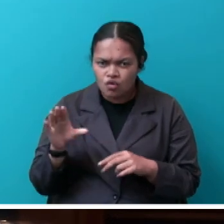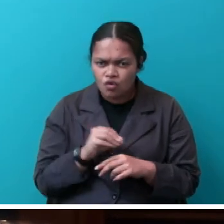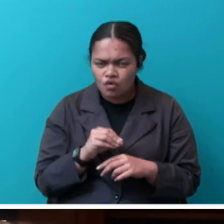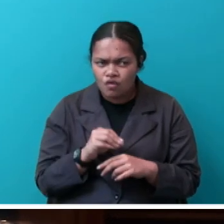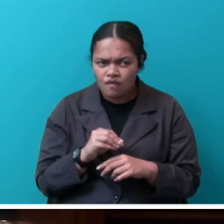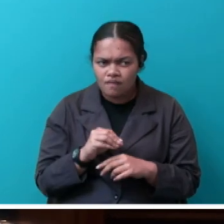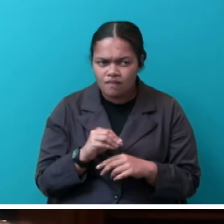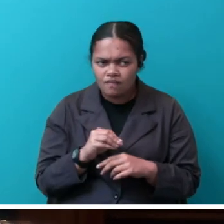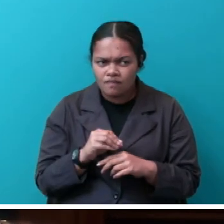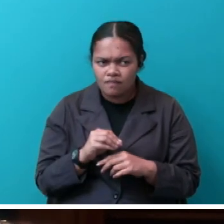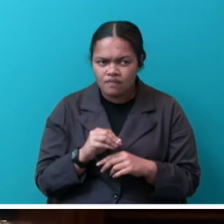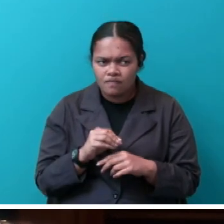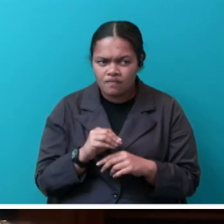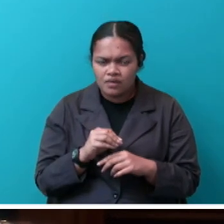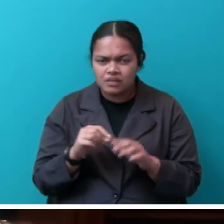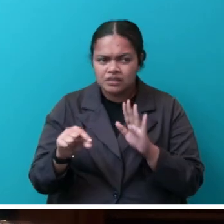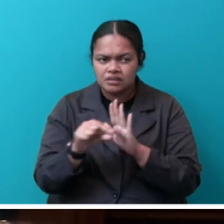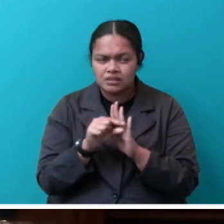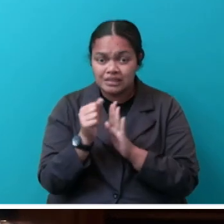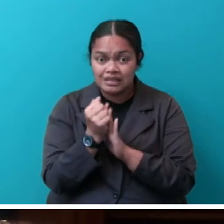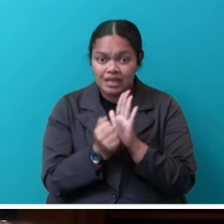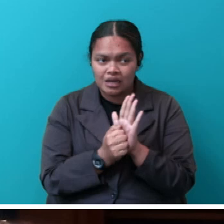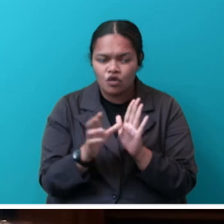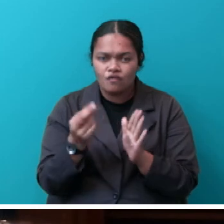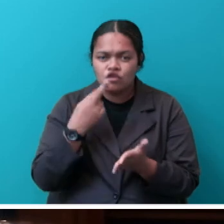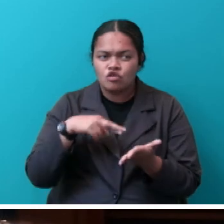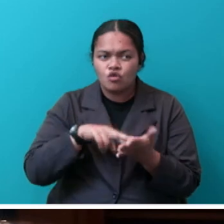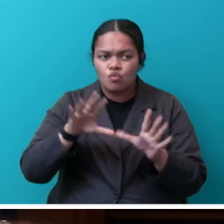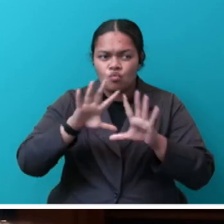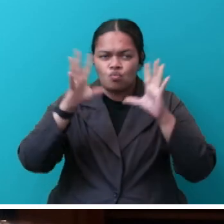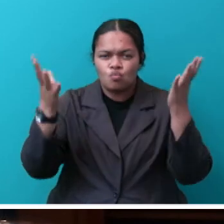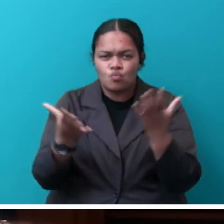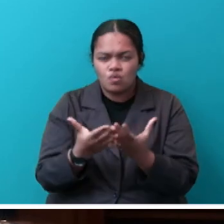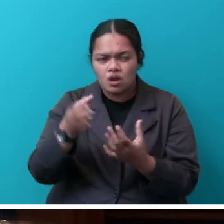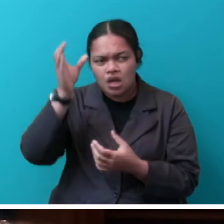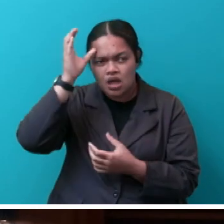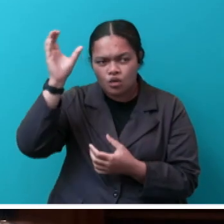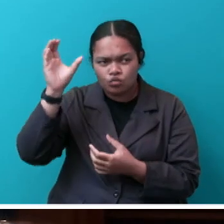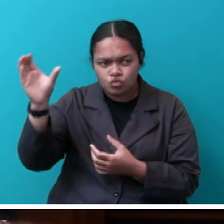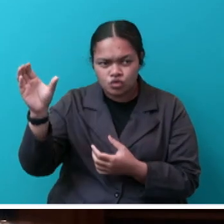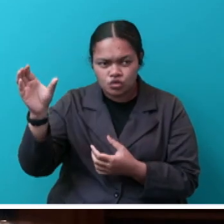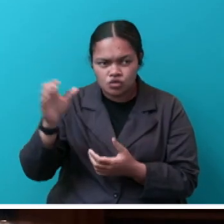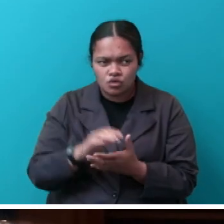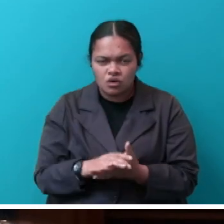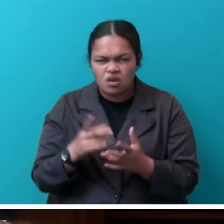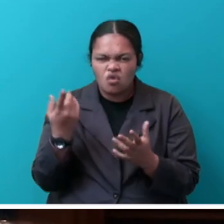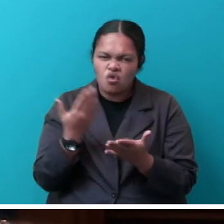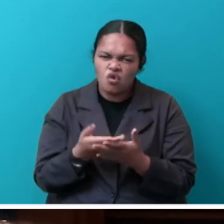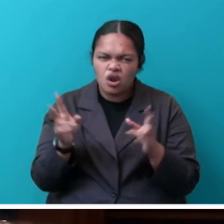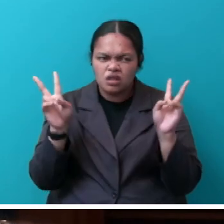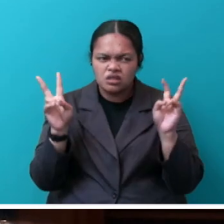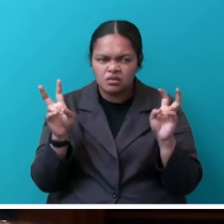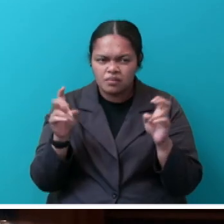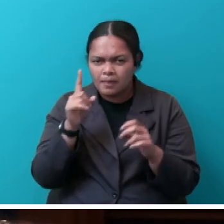in the records of world countries on the issue, on the subject of